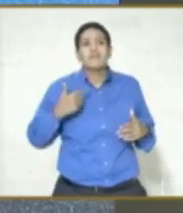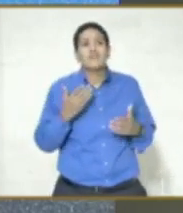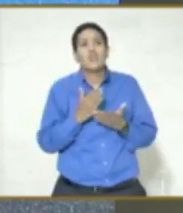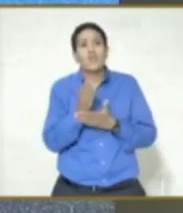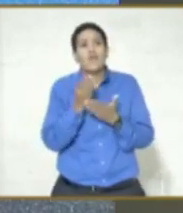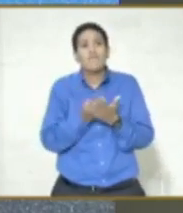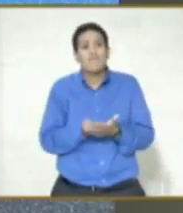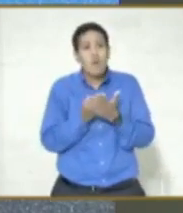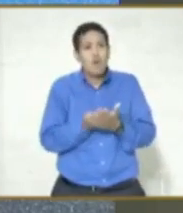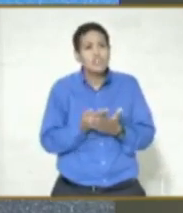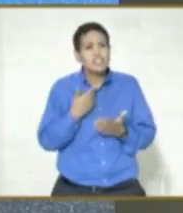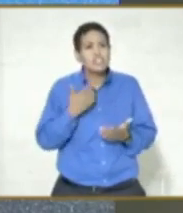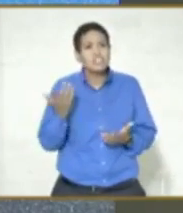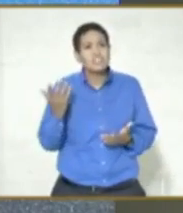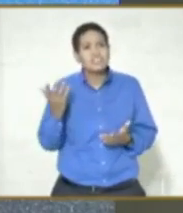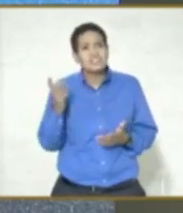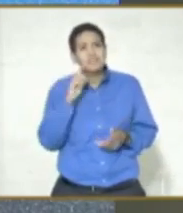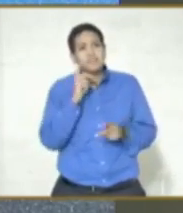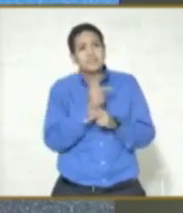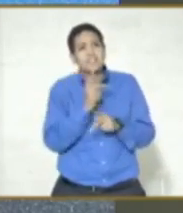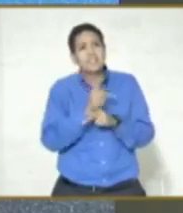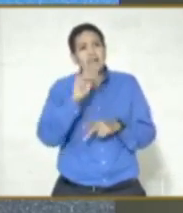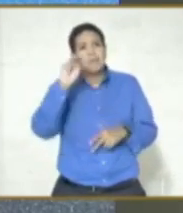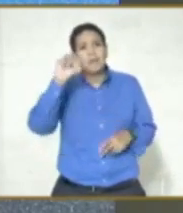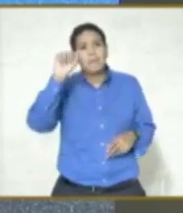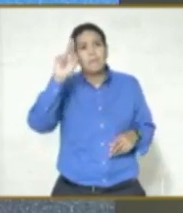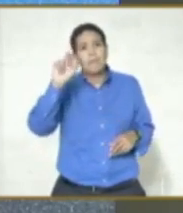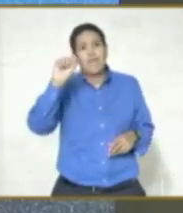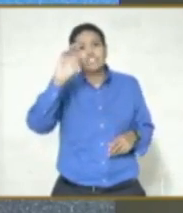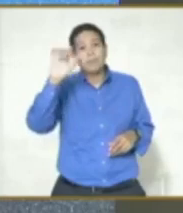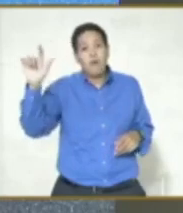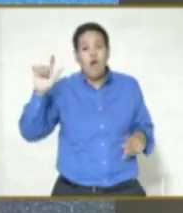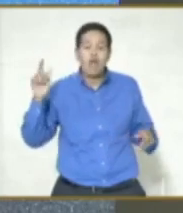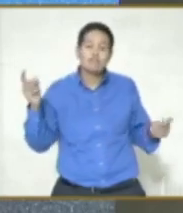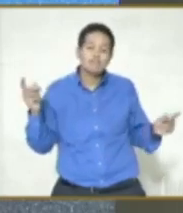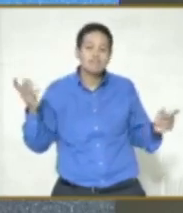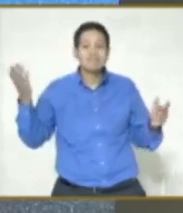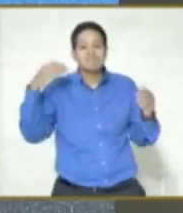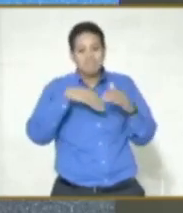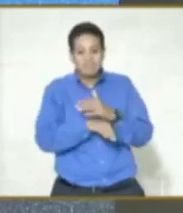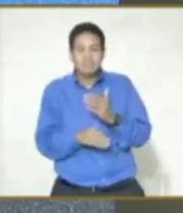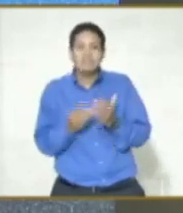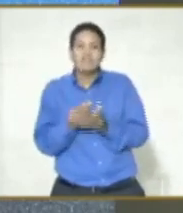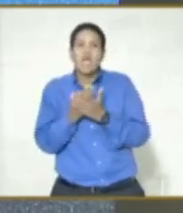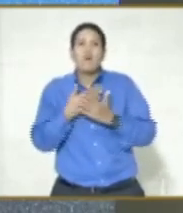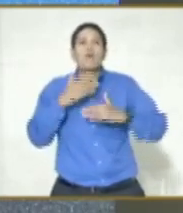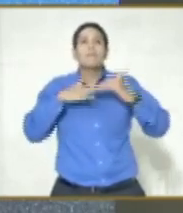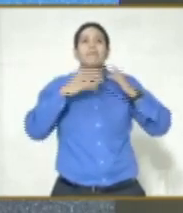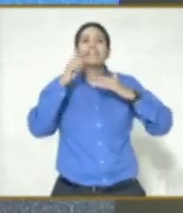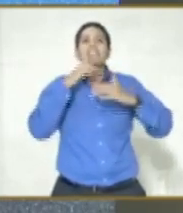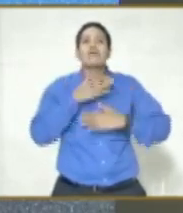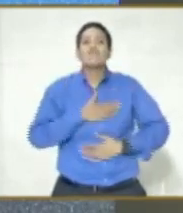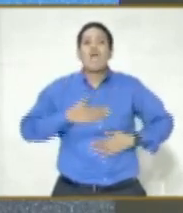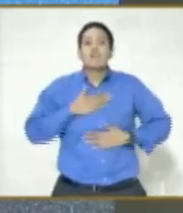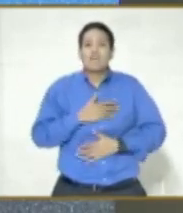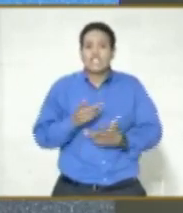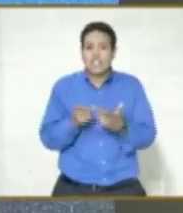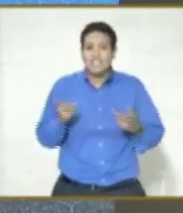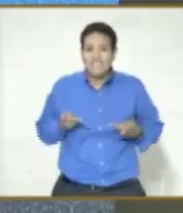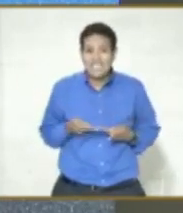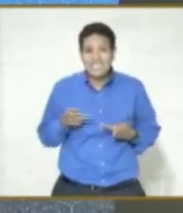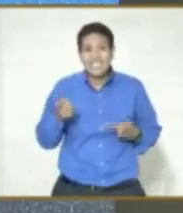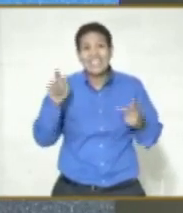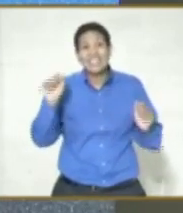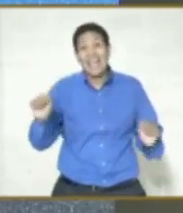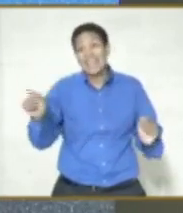raised by keeping the mayor's ball when I was previously mayor, and we built a recreation facility that can